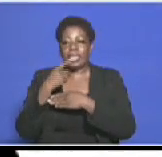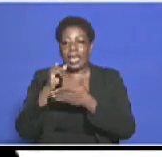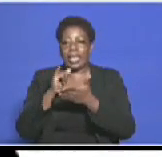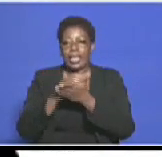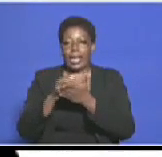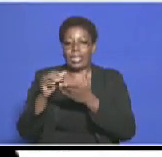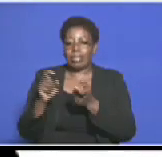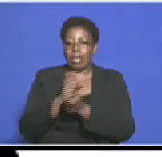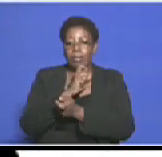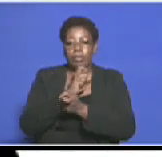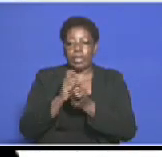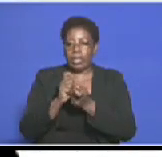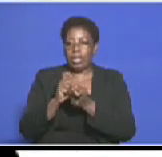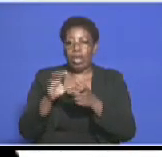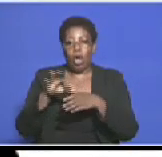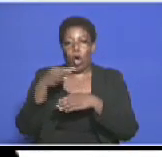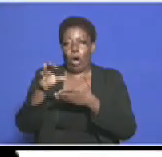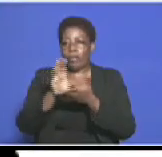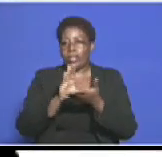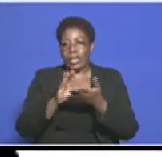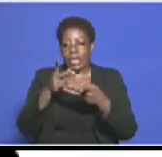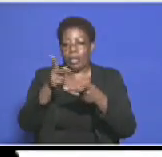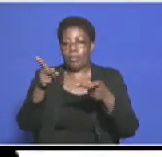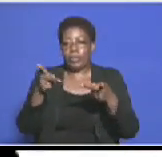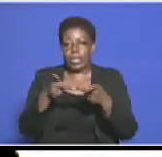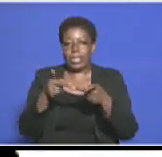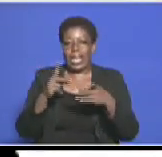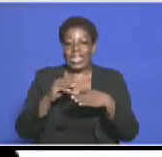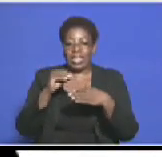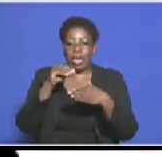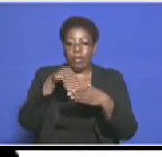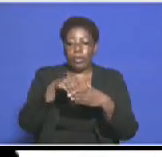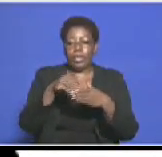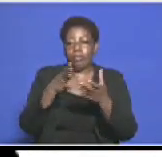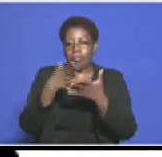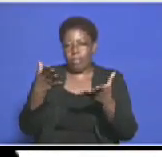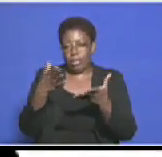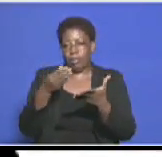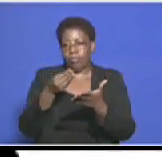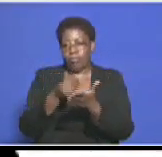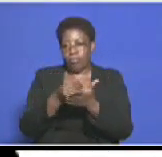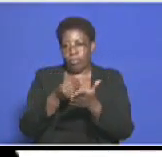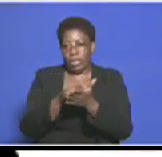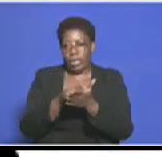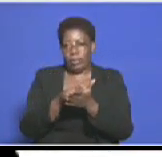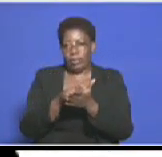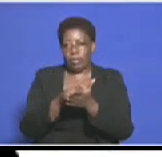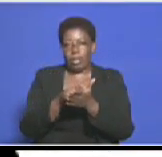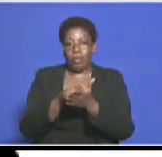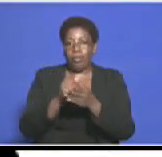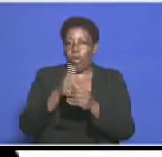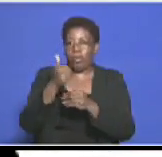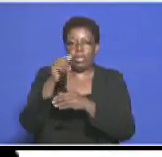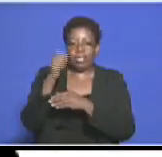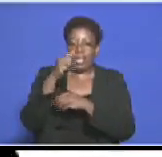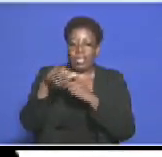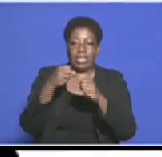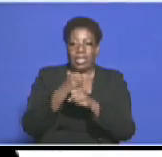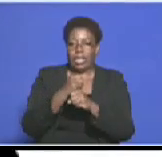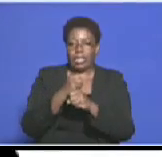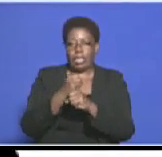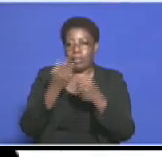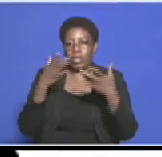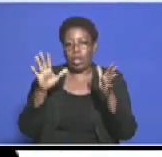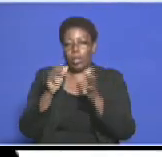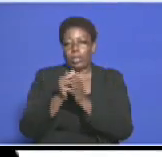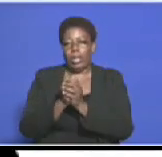was completely off-centered as the place he had invested thousands of dollars in for almost a decade was flatlined. It's a